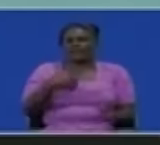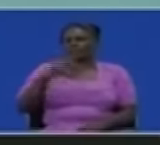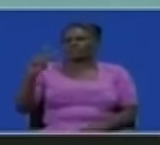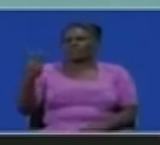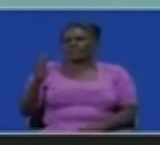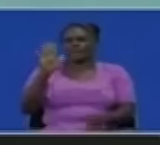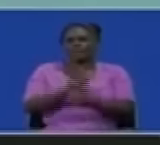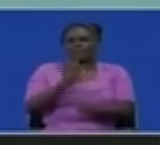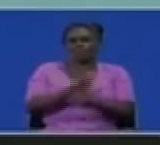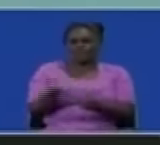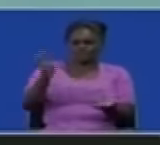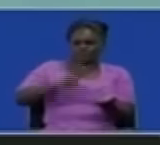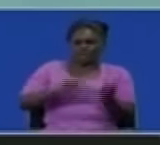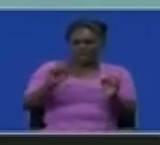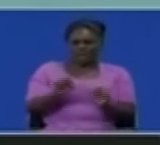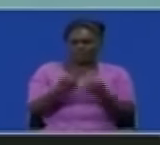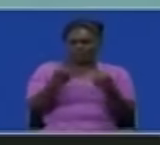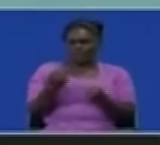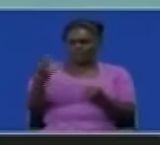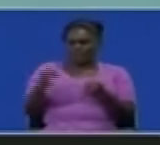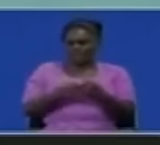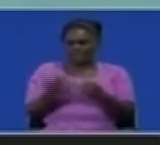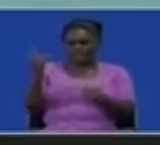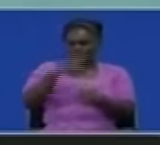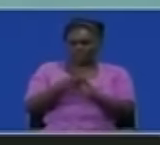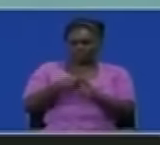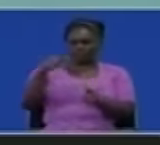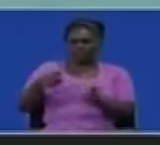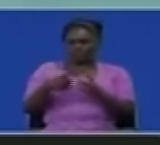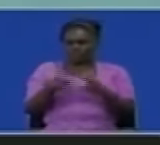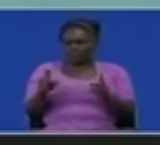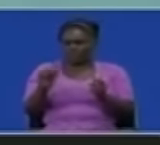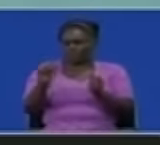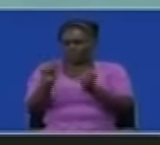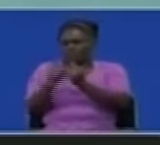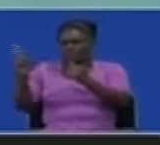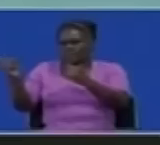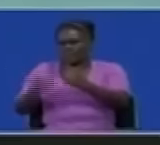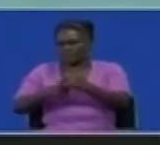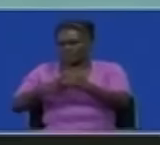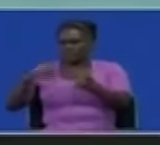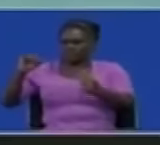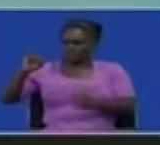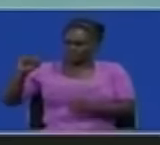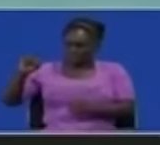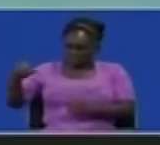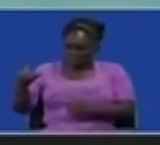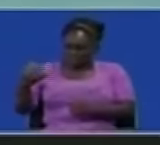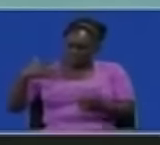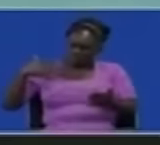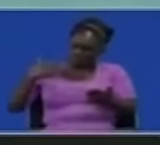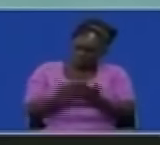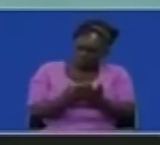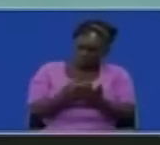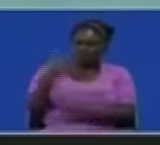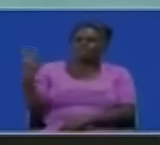mass voter registration that is happening just 8 days from today. It's scheduled to begin on the 16th of January for about a month up until the